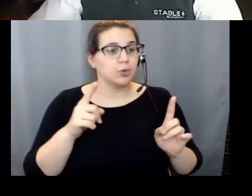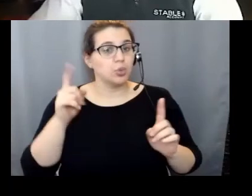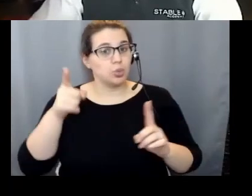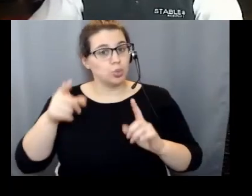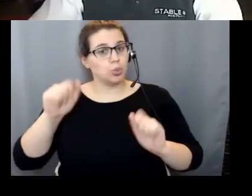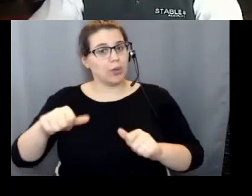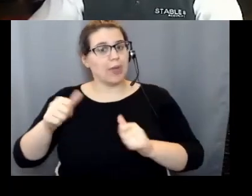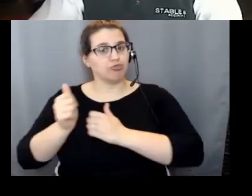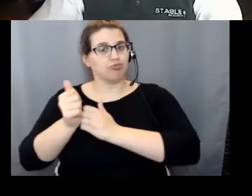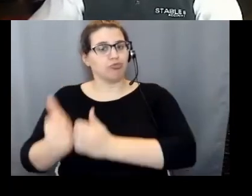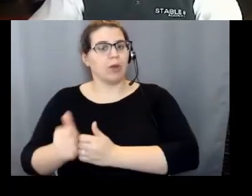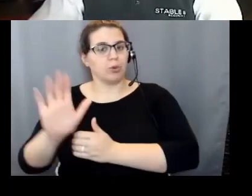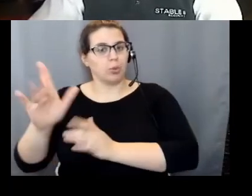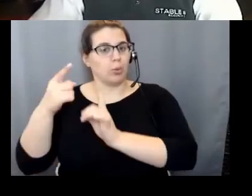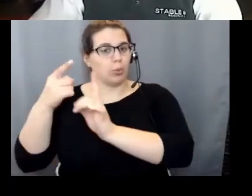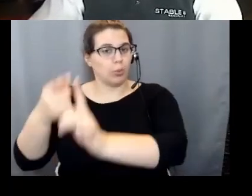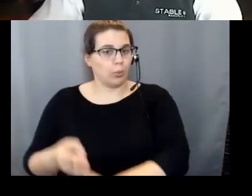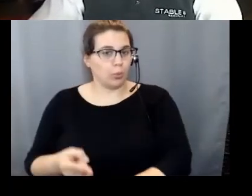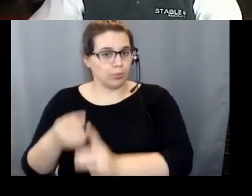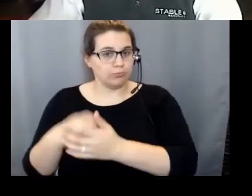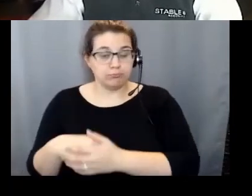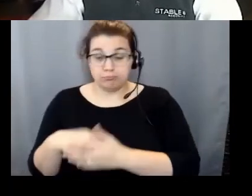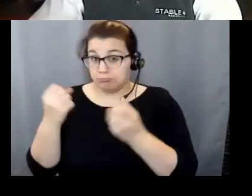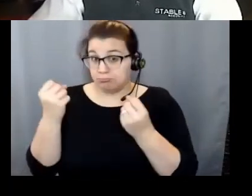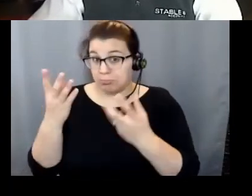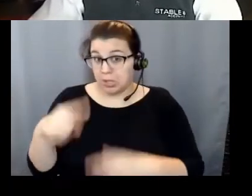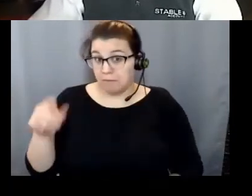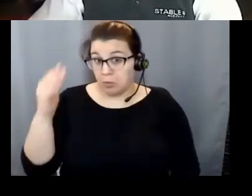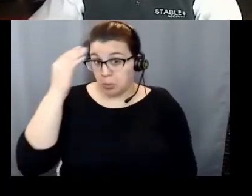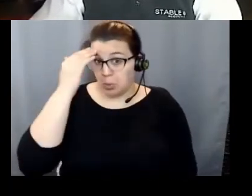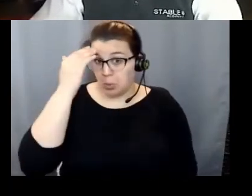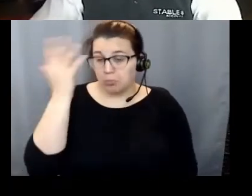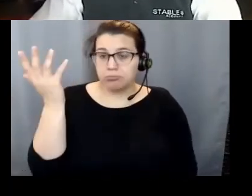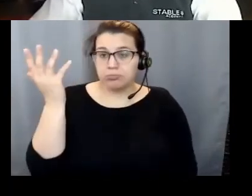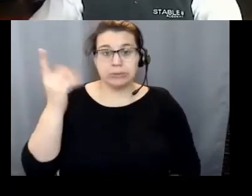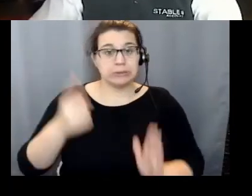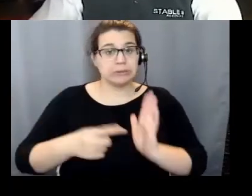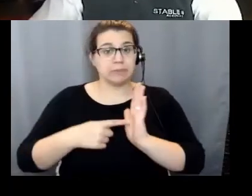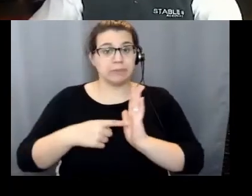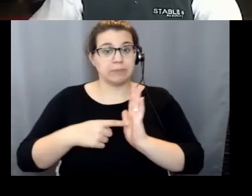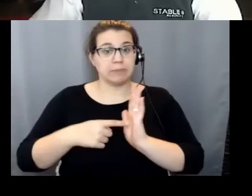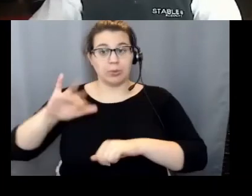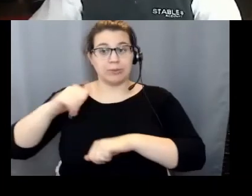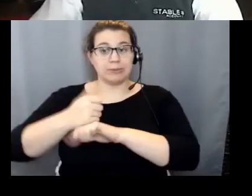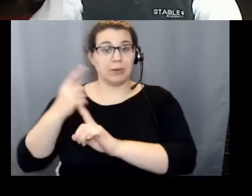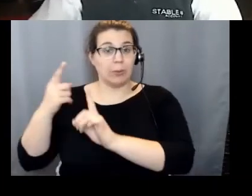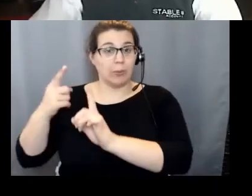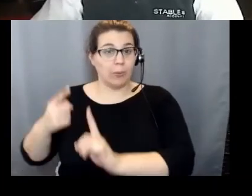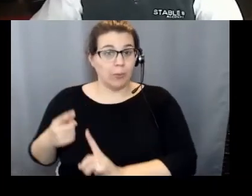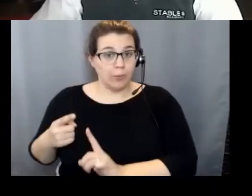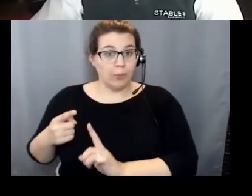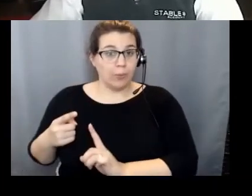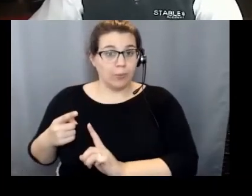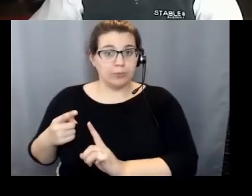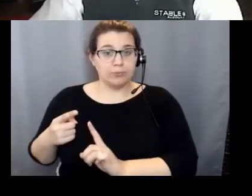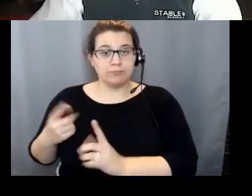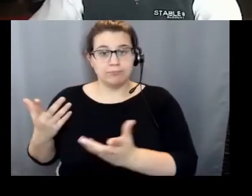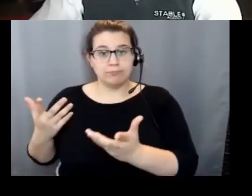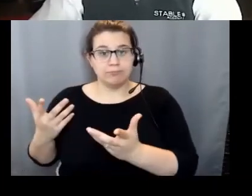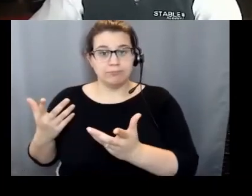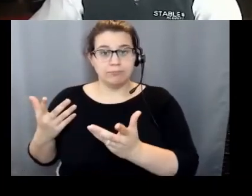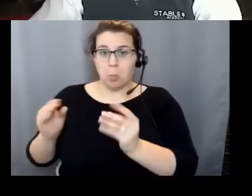goal. And as many of you might know, oftentimes when people set a goal, they are potentially